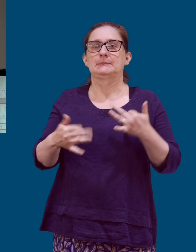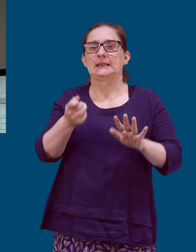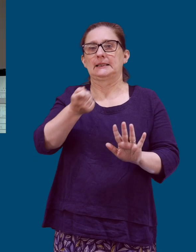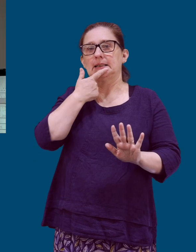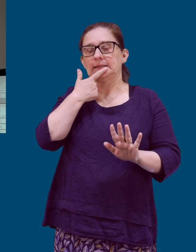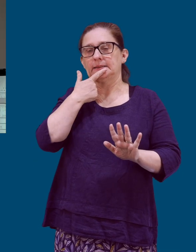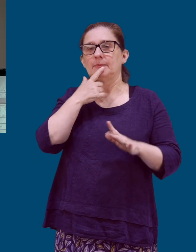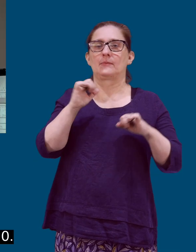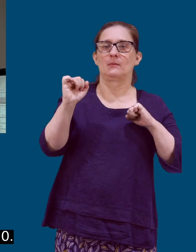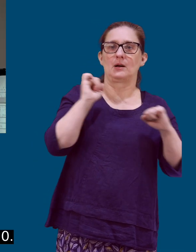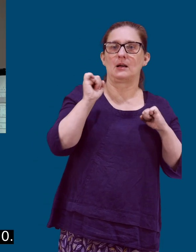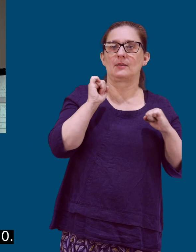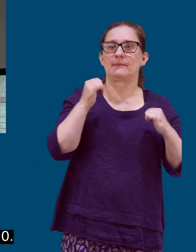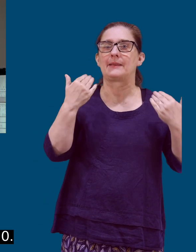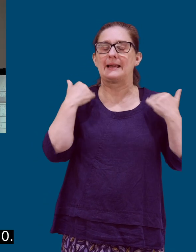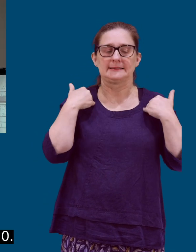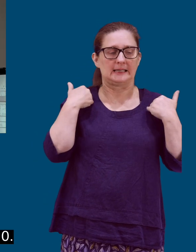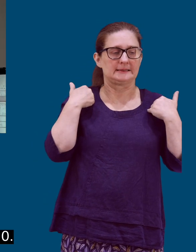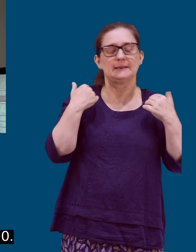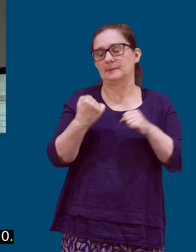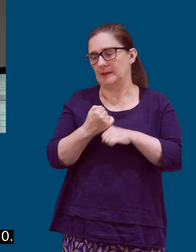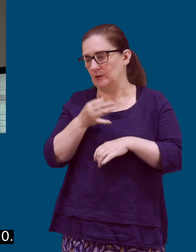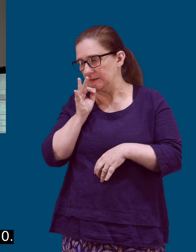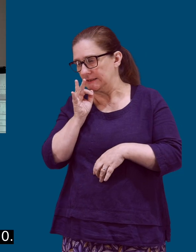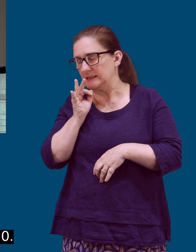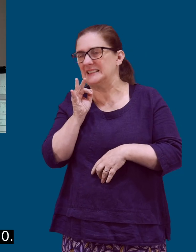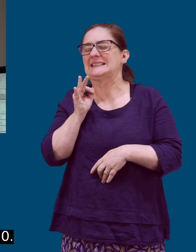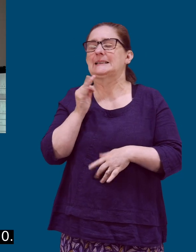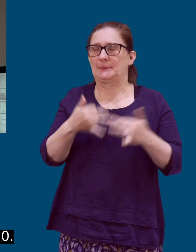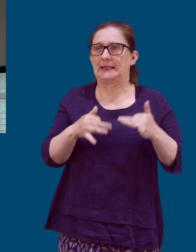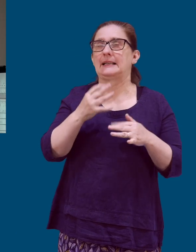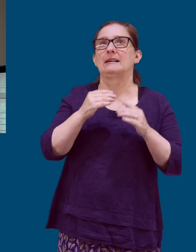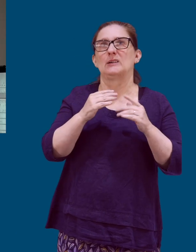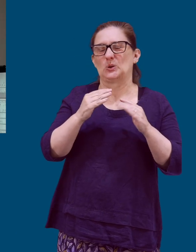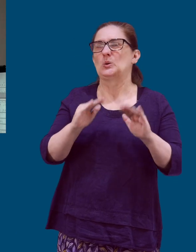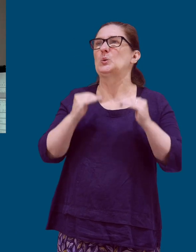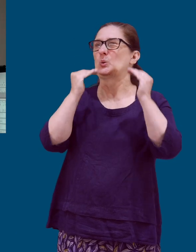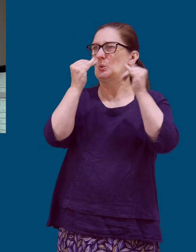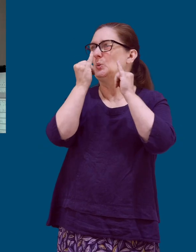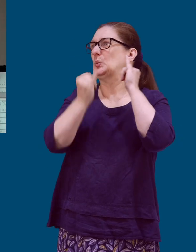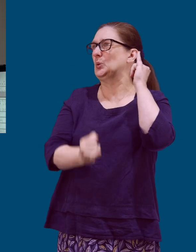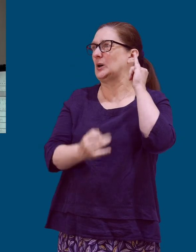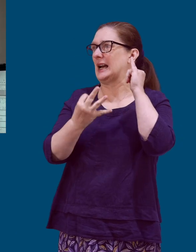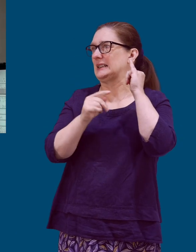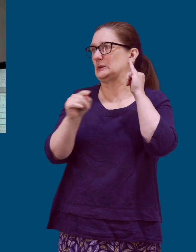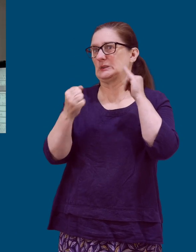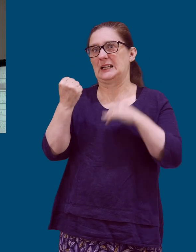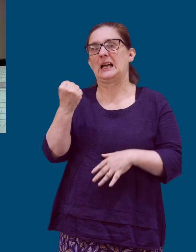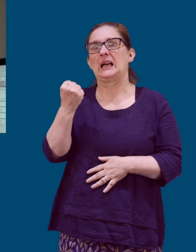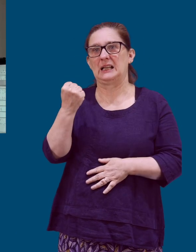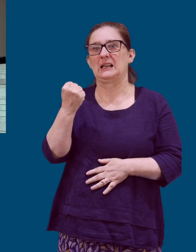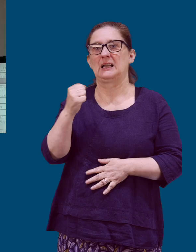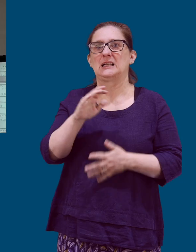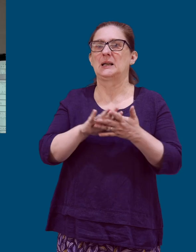Do exercises, make another tea. Pain? Yes, level 8 to 10, small exercises, pelvic floor, hard